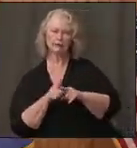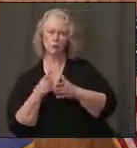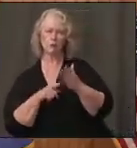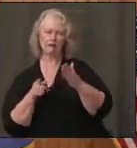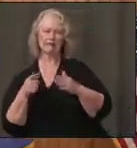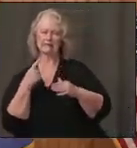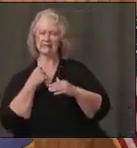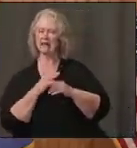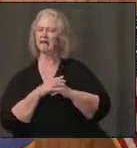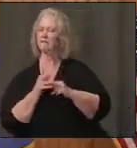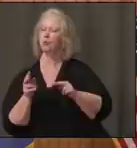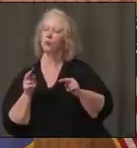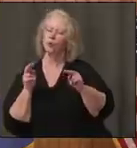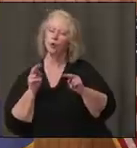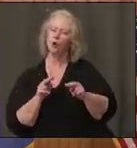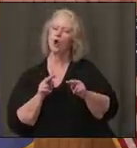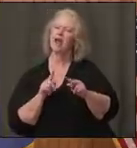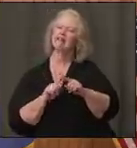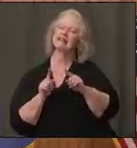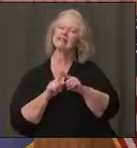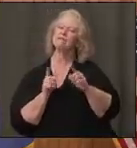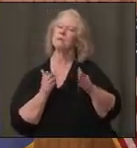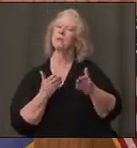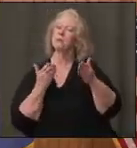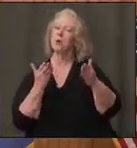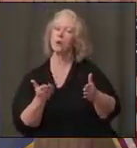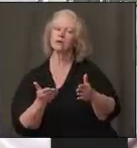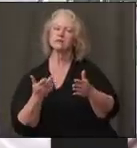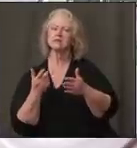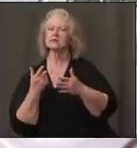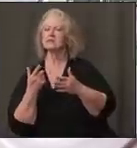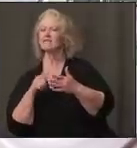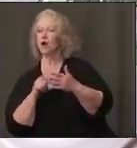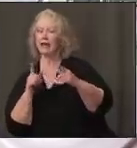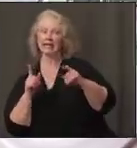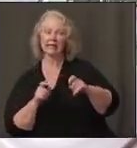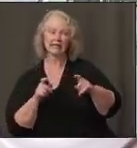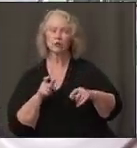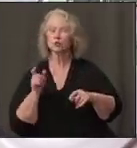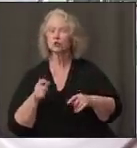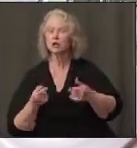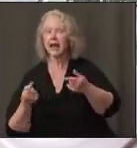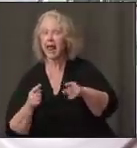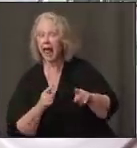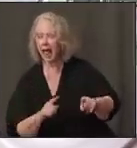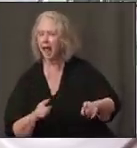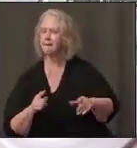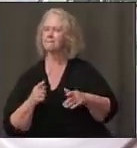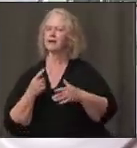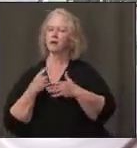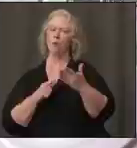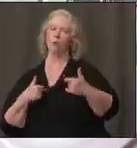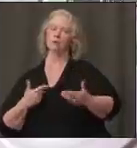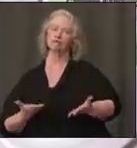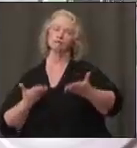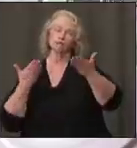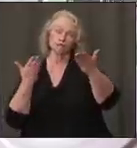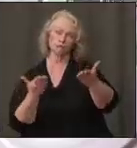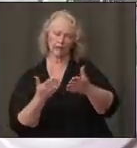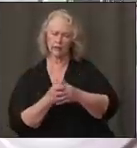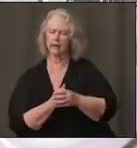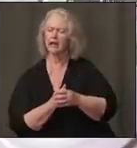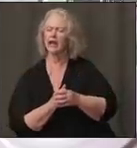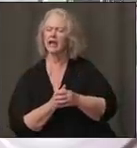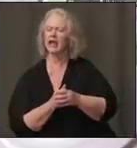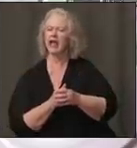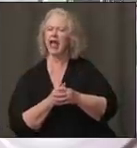right. If you look at the various proposals in terms of what the testing capacity should be, including the one that we put out from the American Enterprise Institute, and what